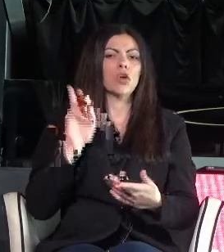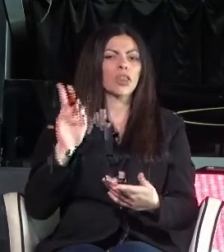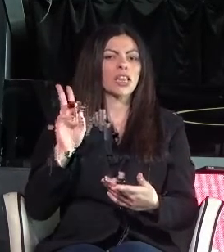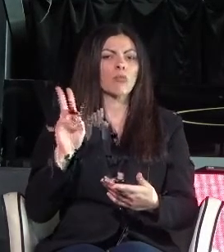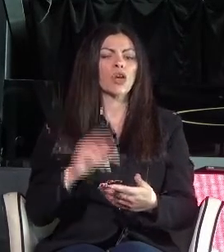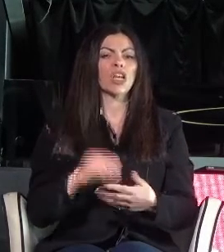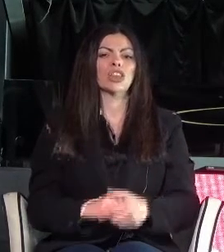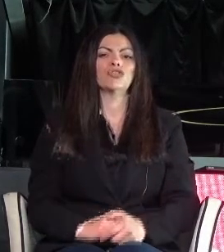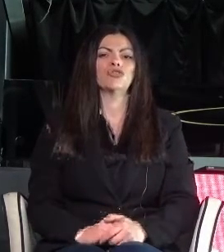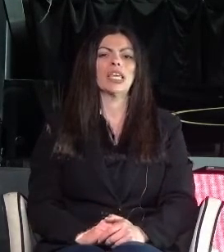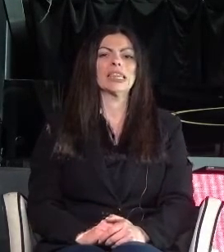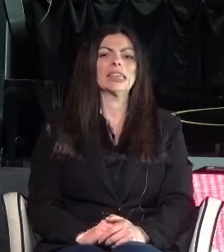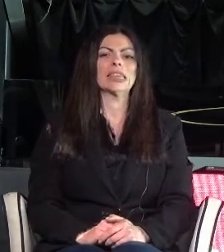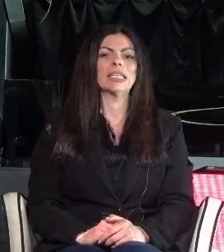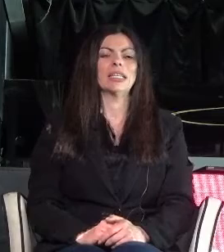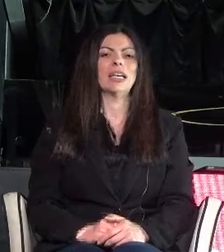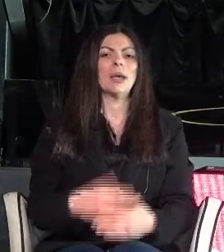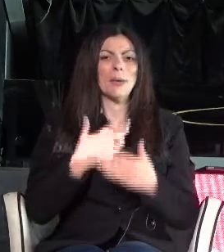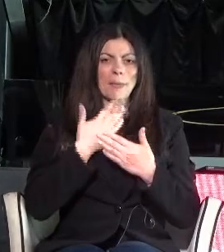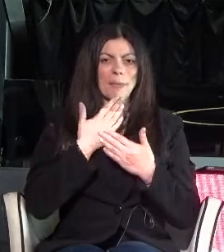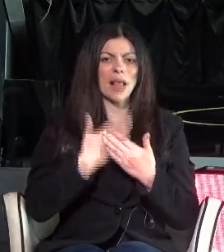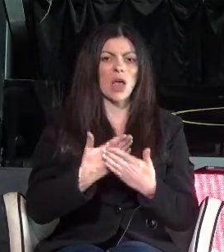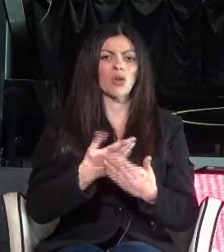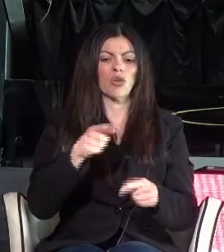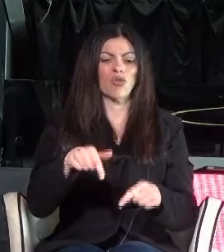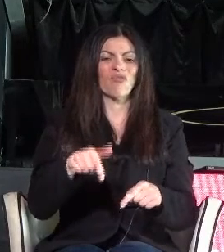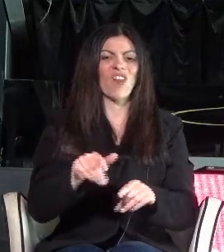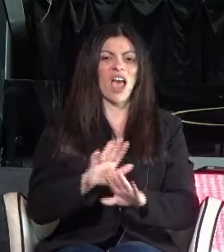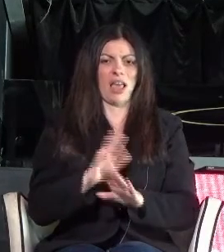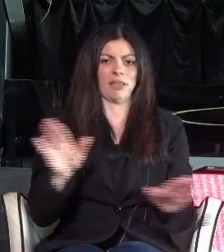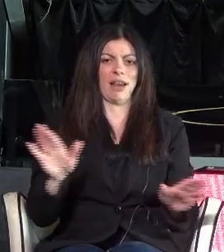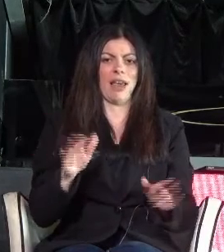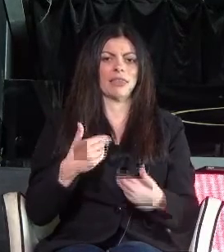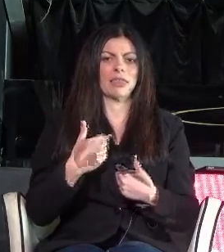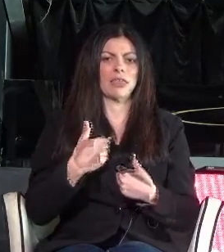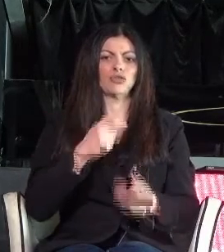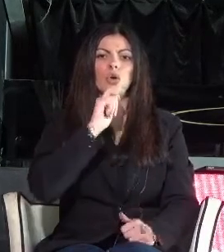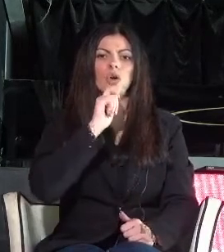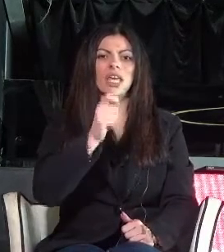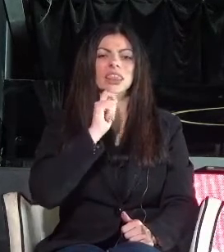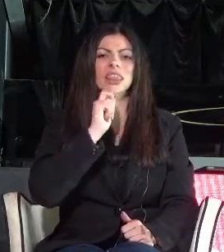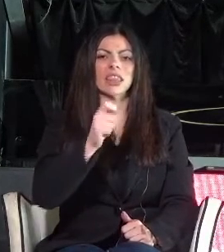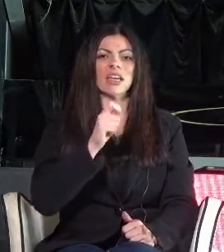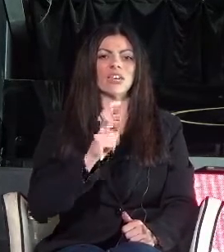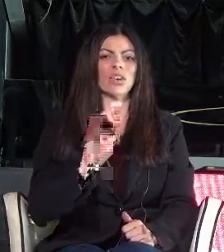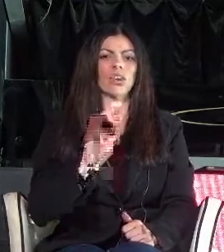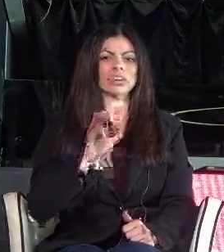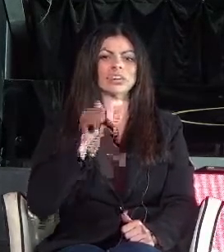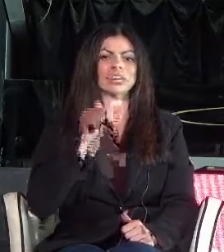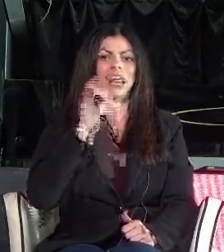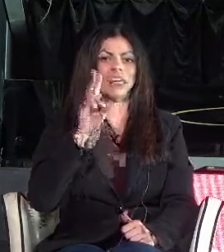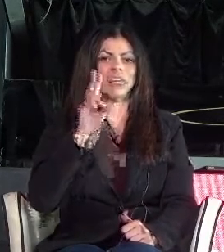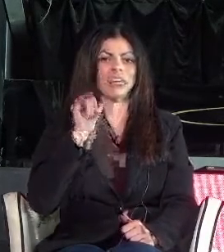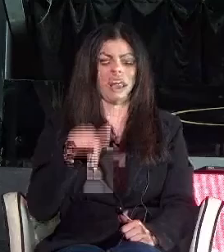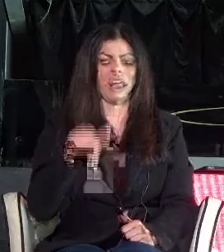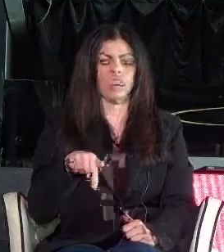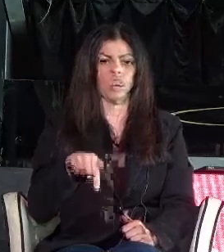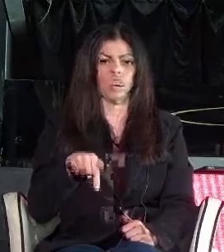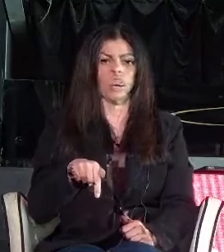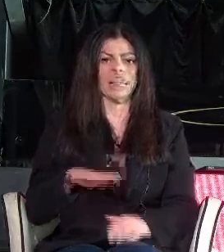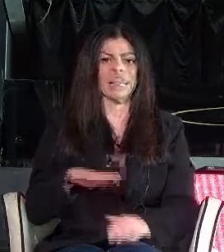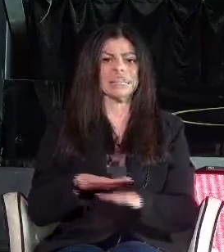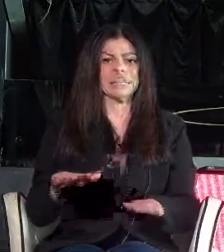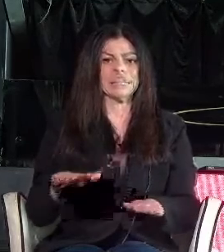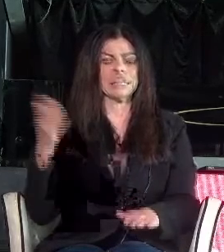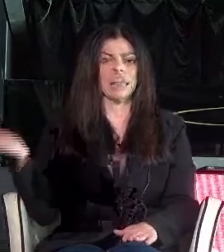and Anna's participation. But we are very much looking forward to further participations and possibilities to invite